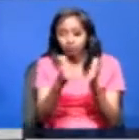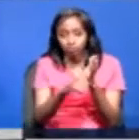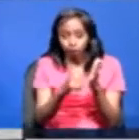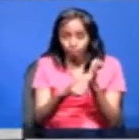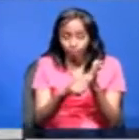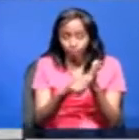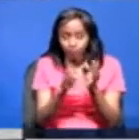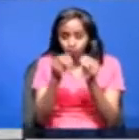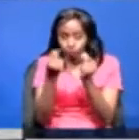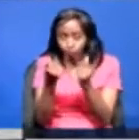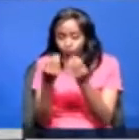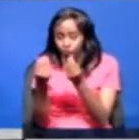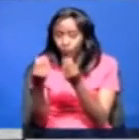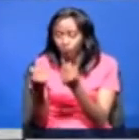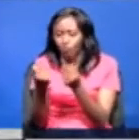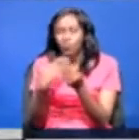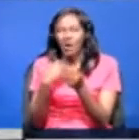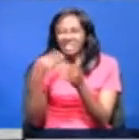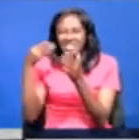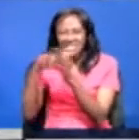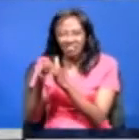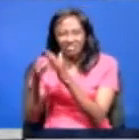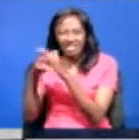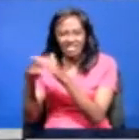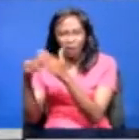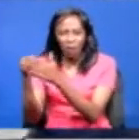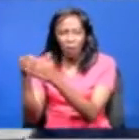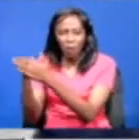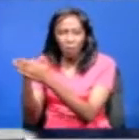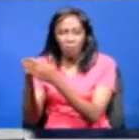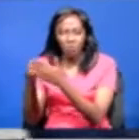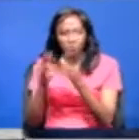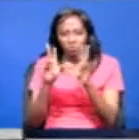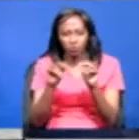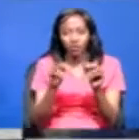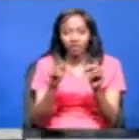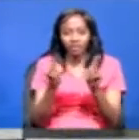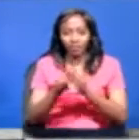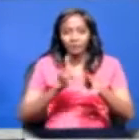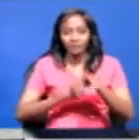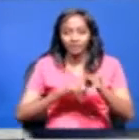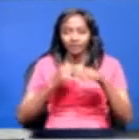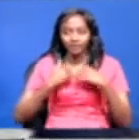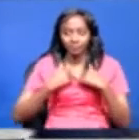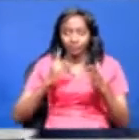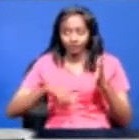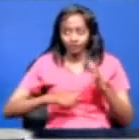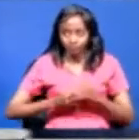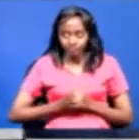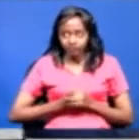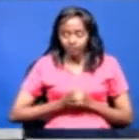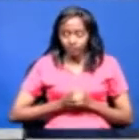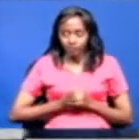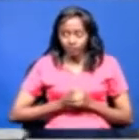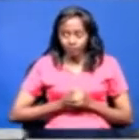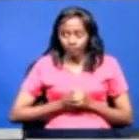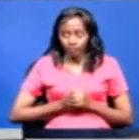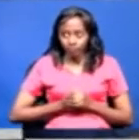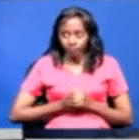on interference when the main hearing begins. How many are